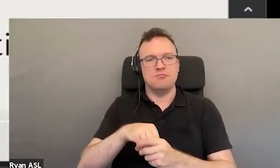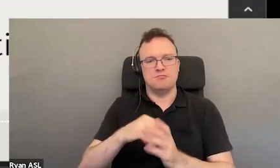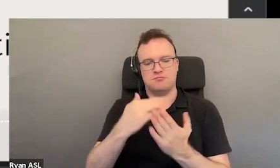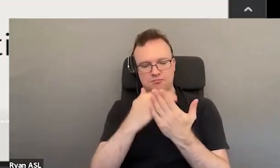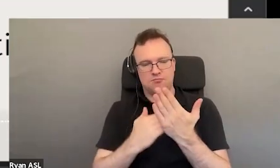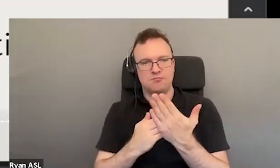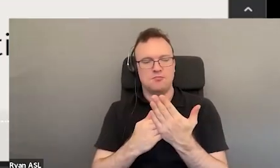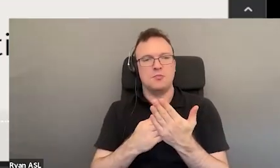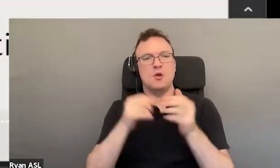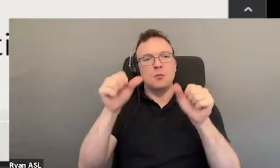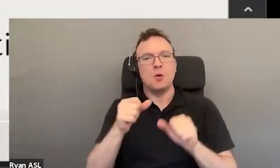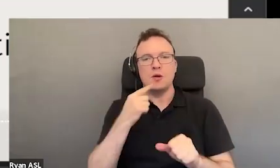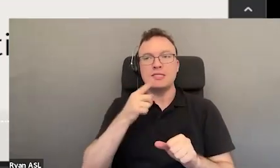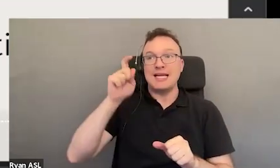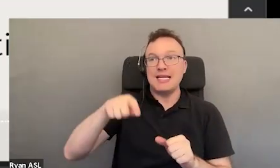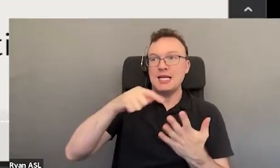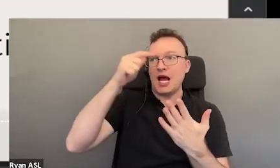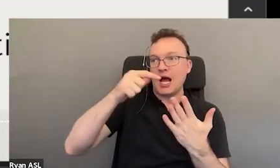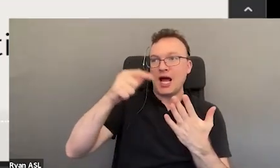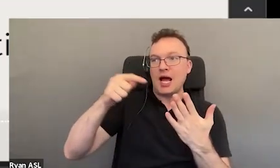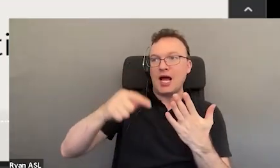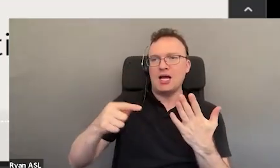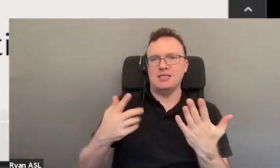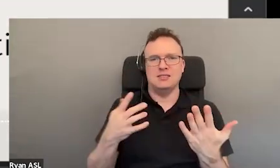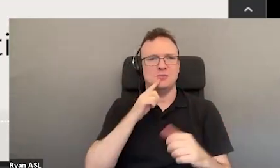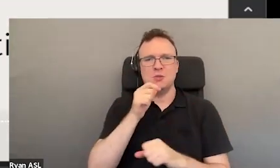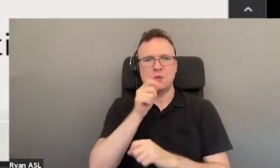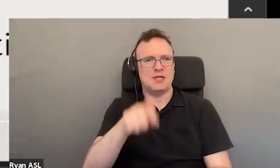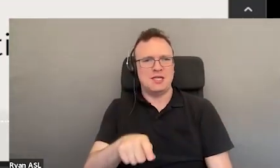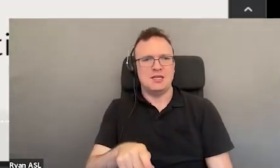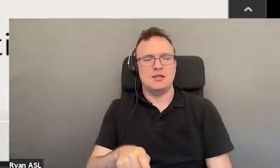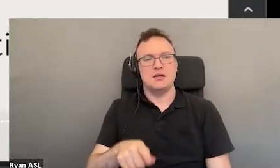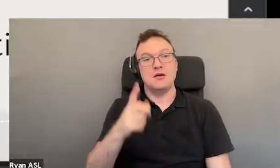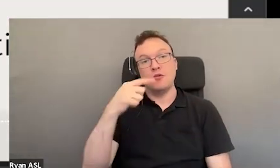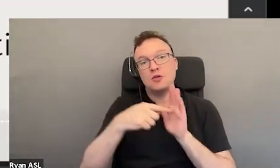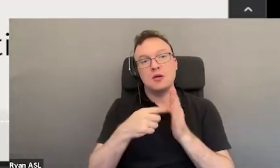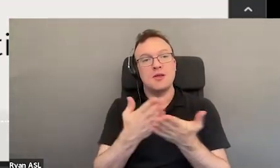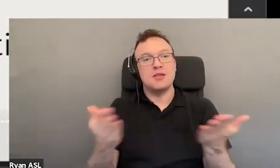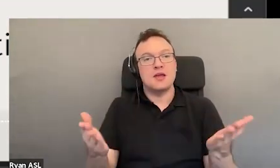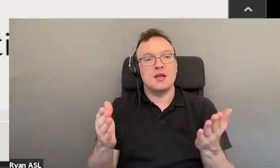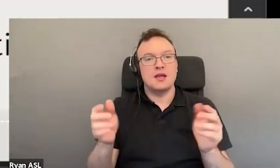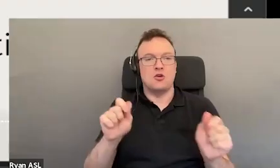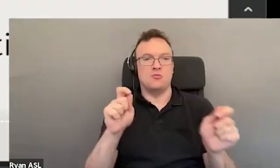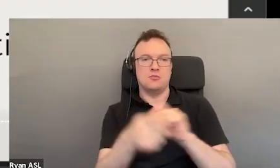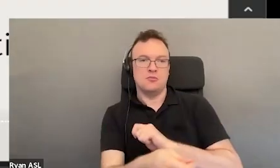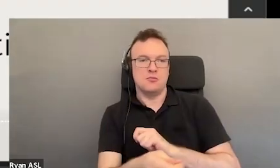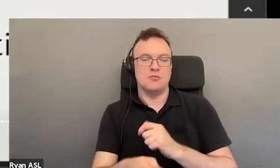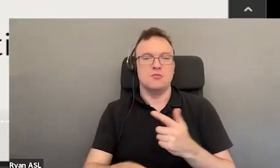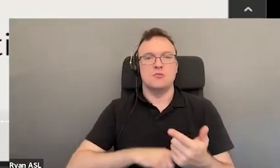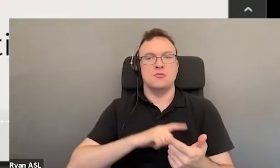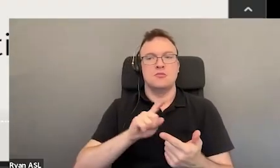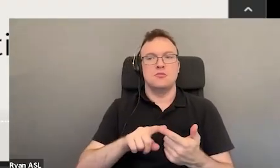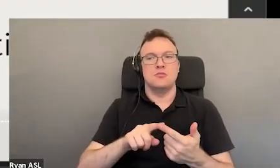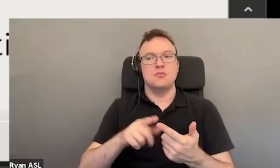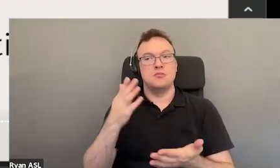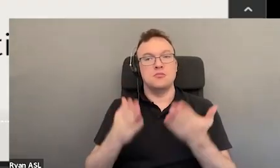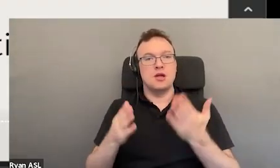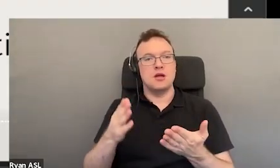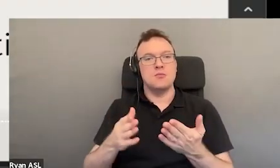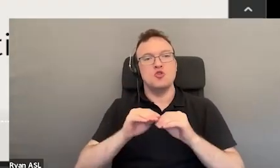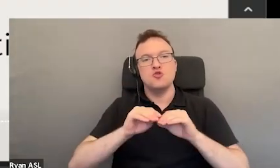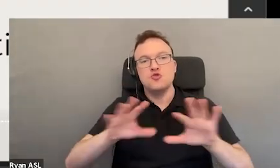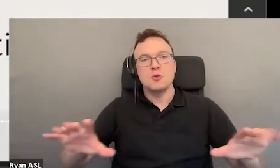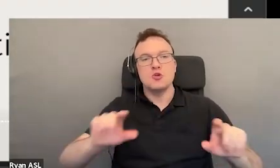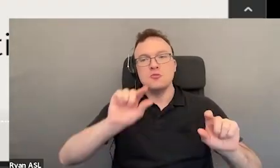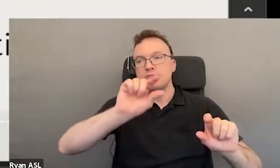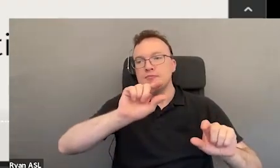job postings and even job descriptions. So that includes tasks that could easily be modified or perhaps